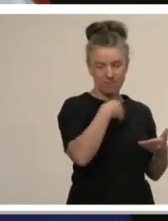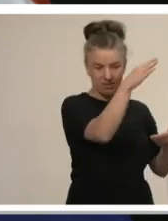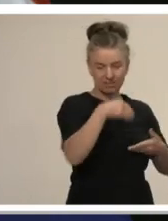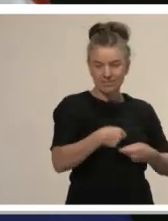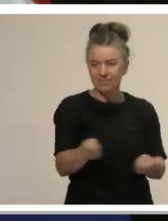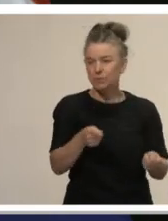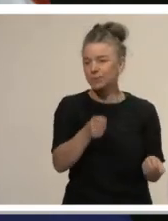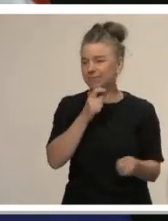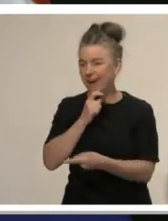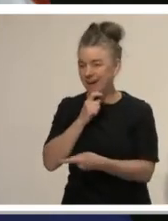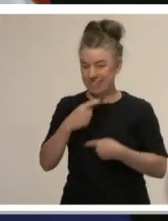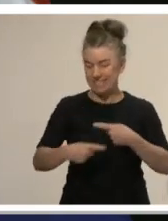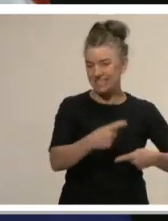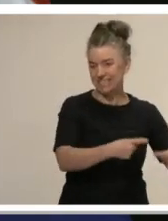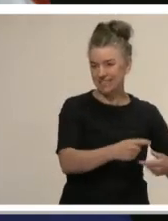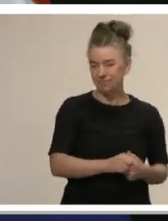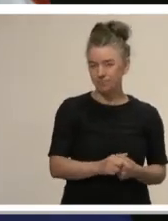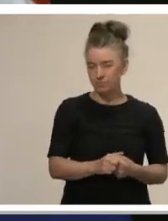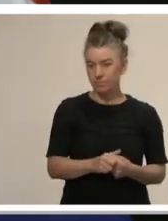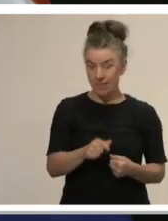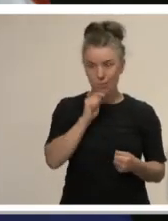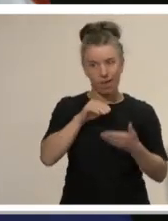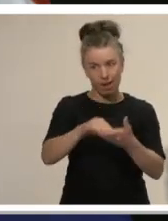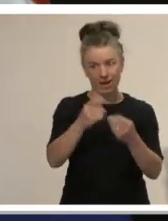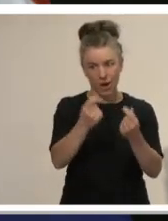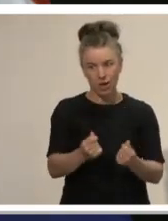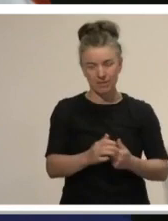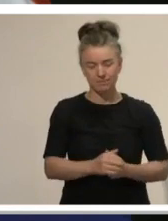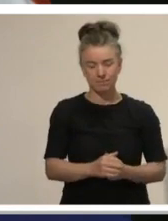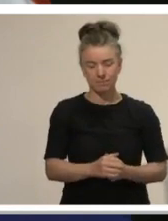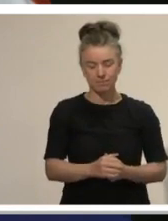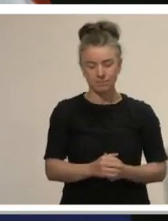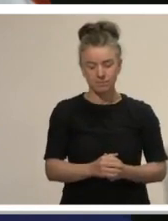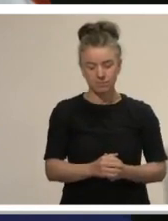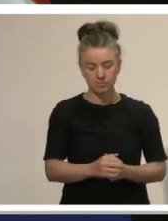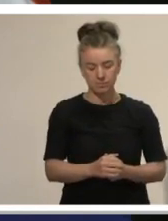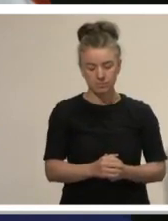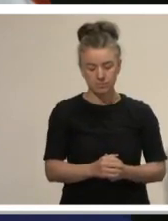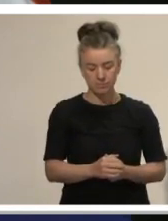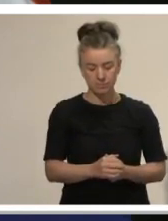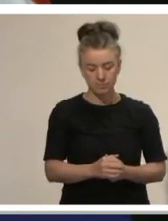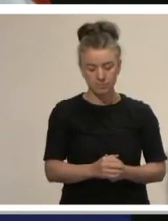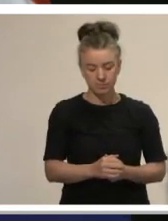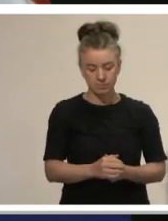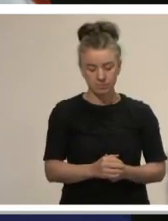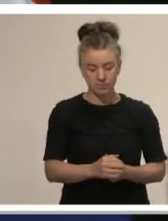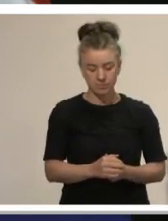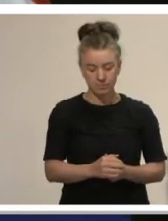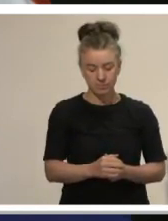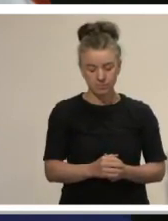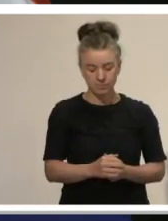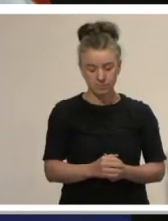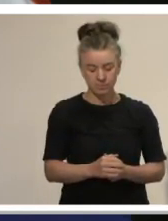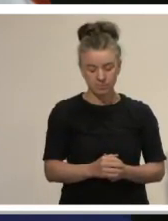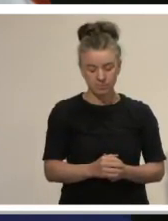that we've got to make sure that what we do works. There's certain points in a recovery where payments like that aren't necessarily